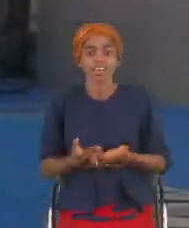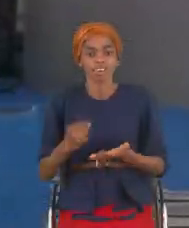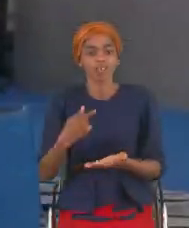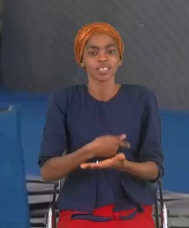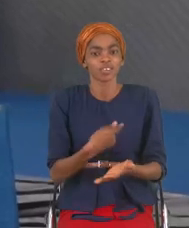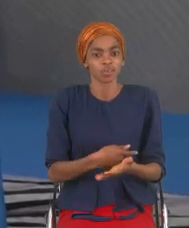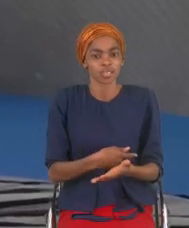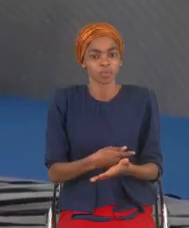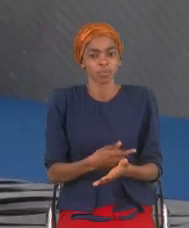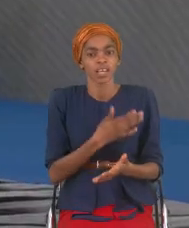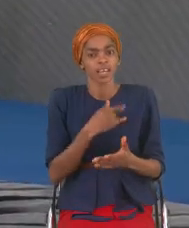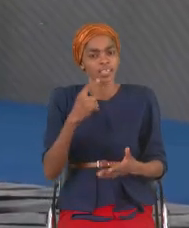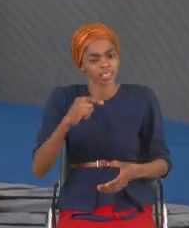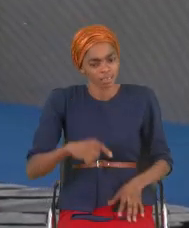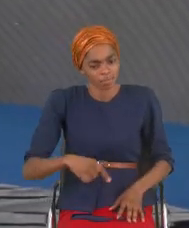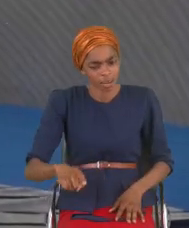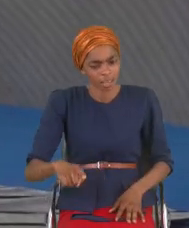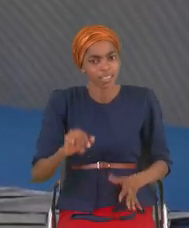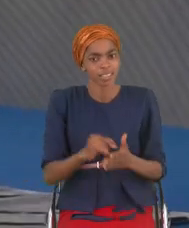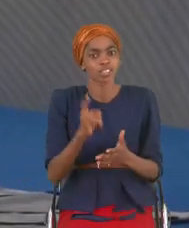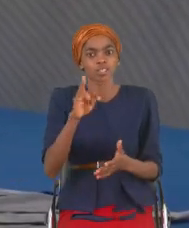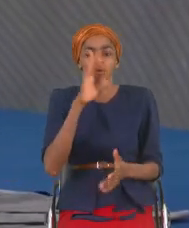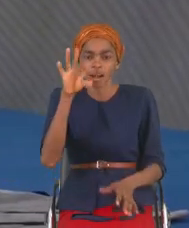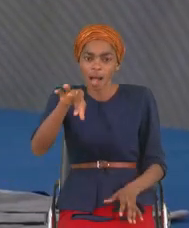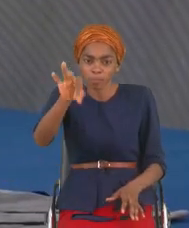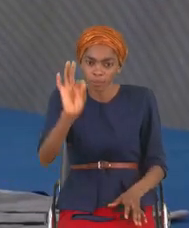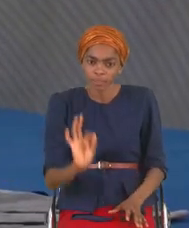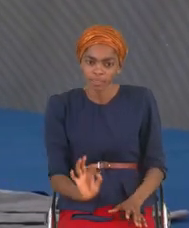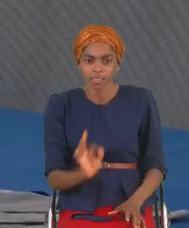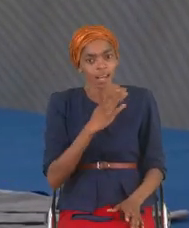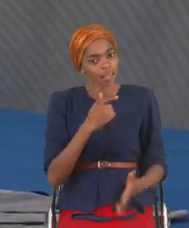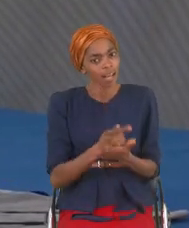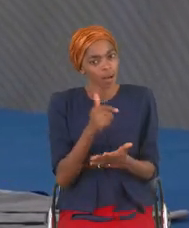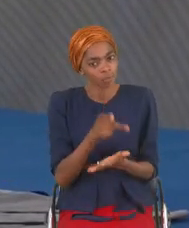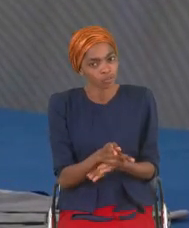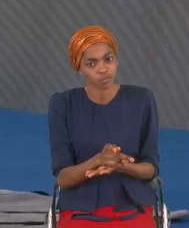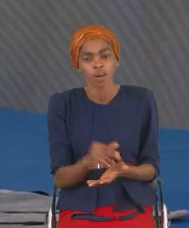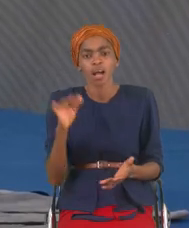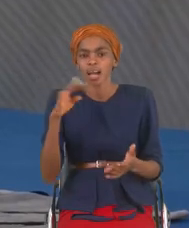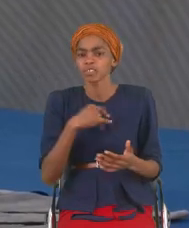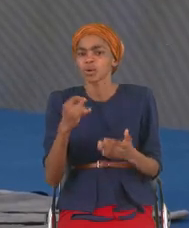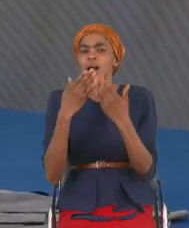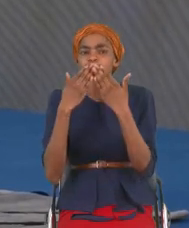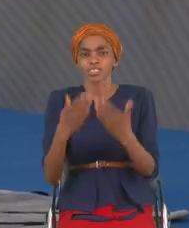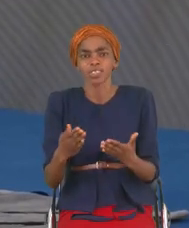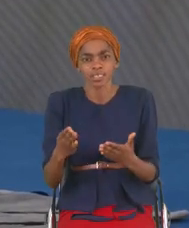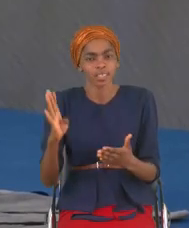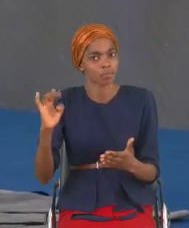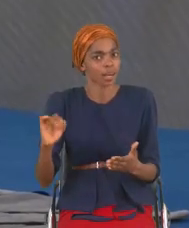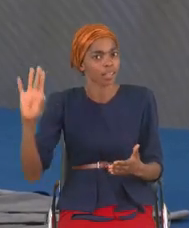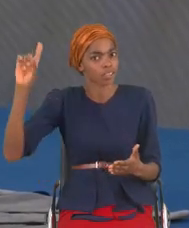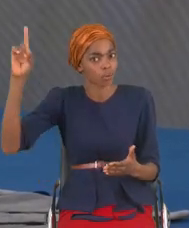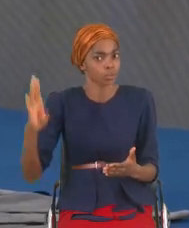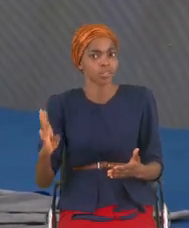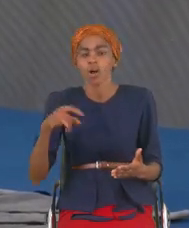gospel the mark that you are appointed you are proved and you appreciated by god who has called